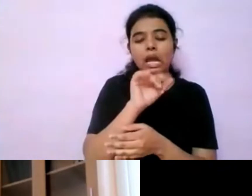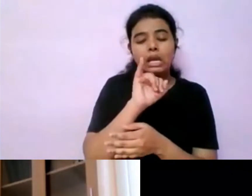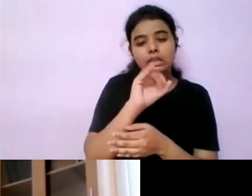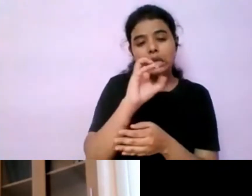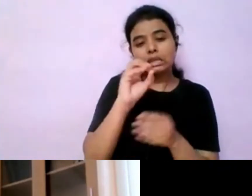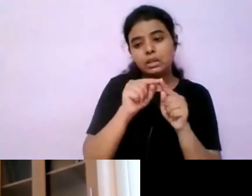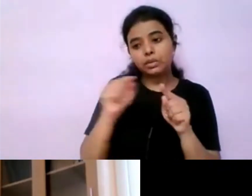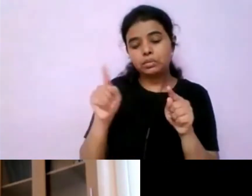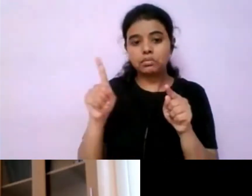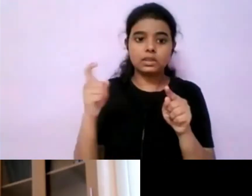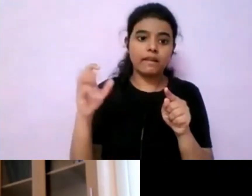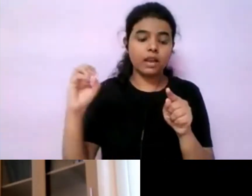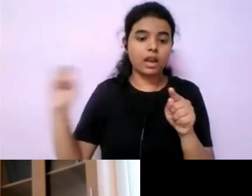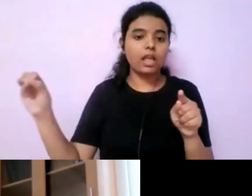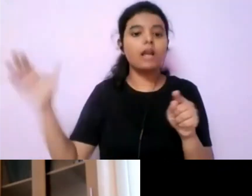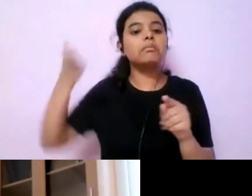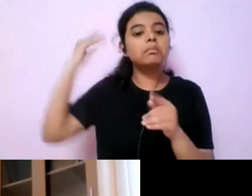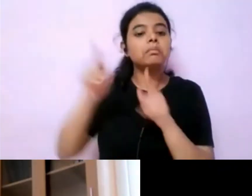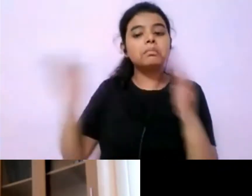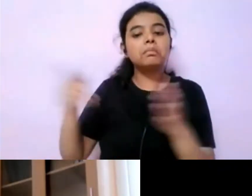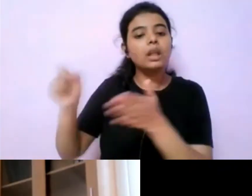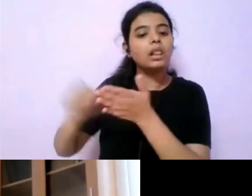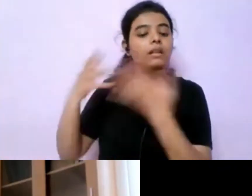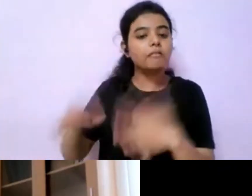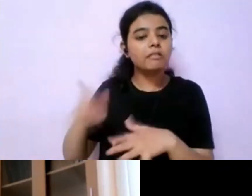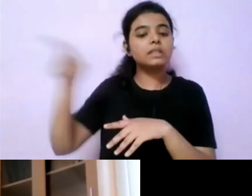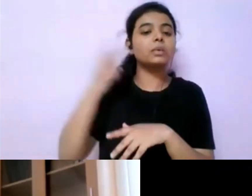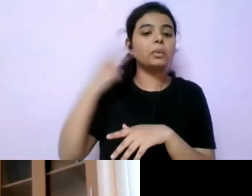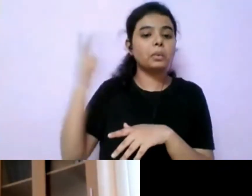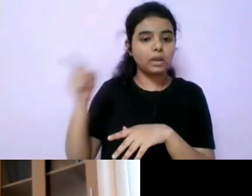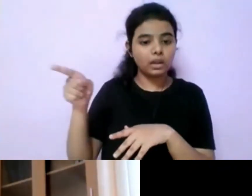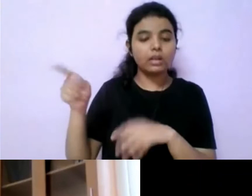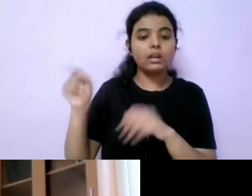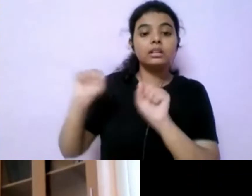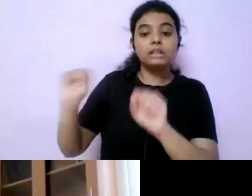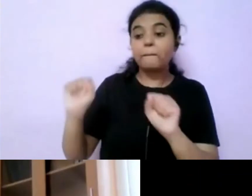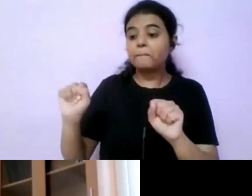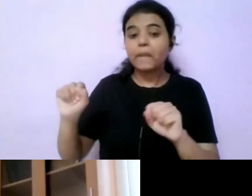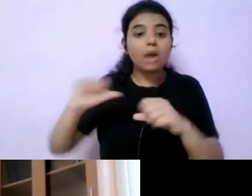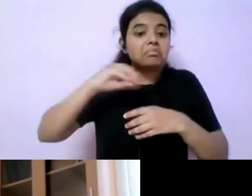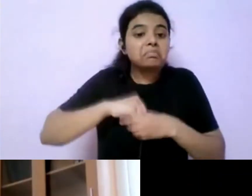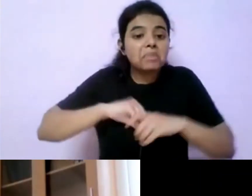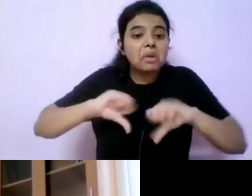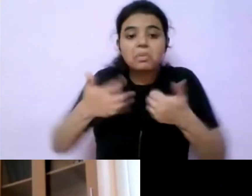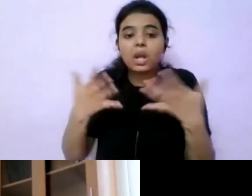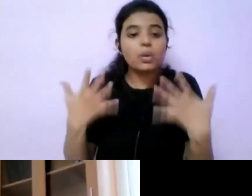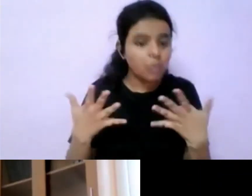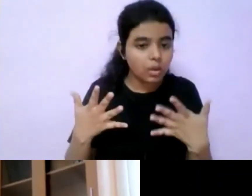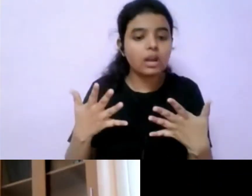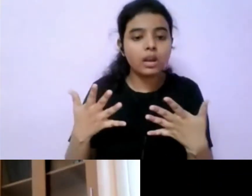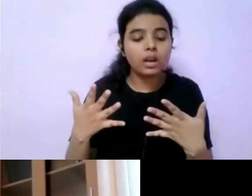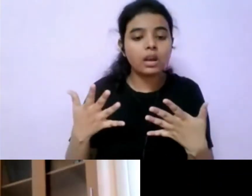the disabled Lord Chatterley is presented as just this incapable person in a wheelchair. And I think we can look